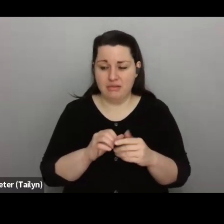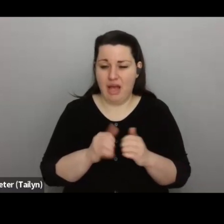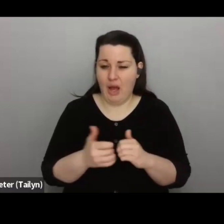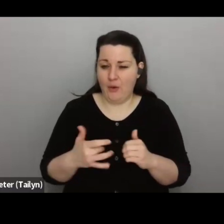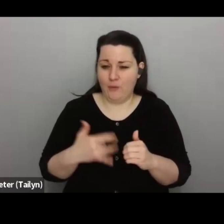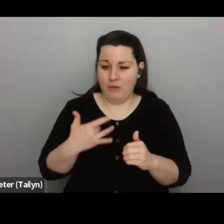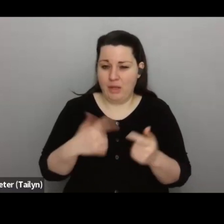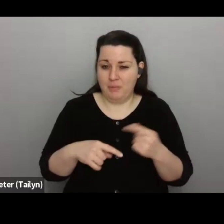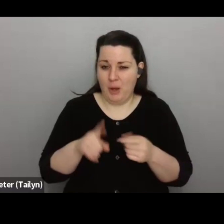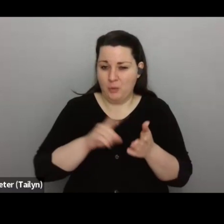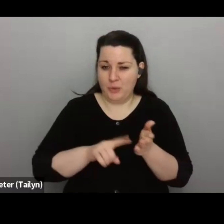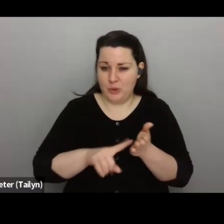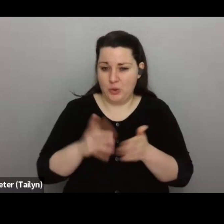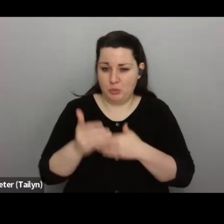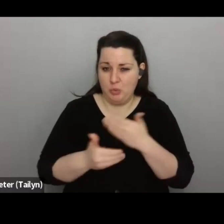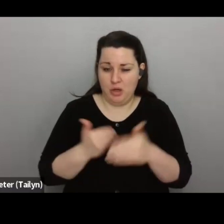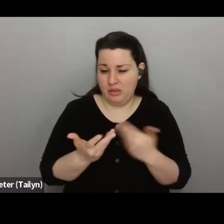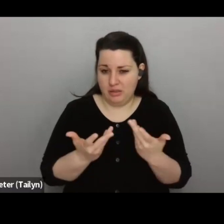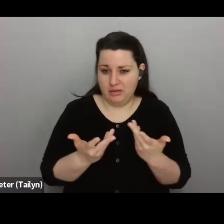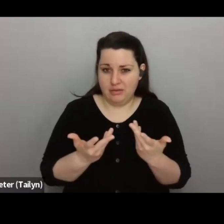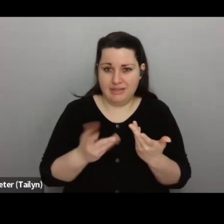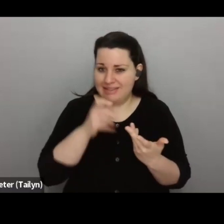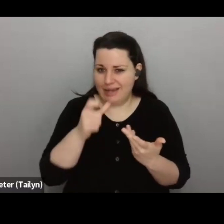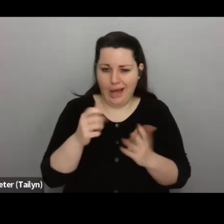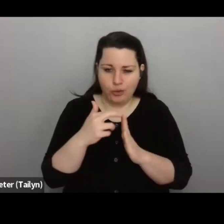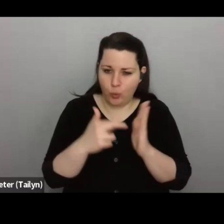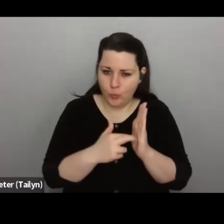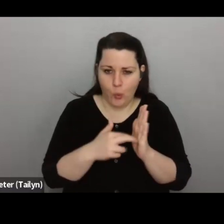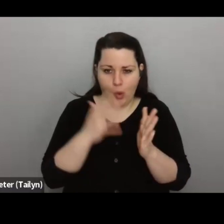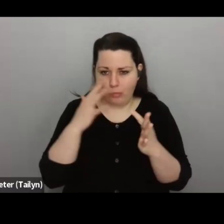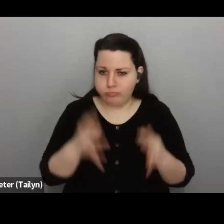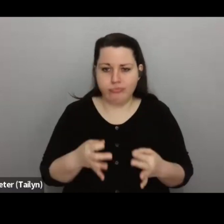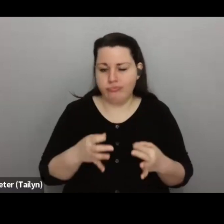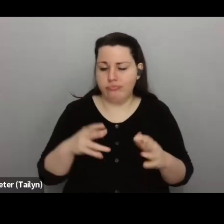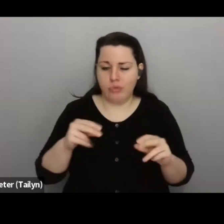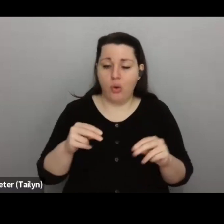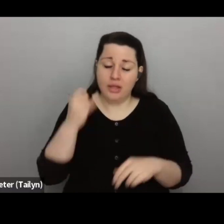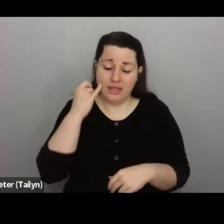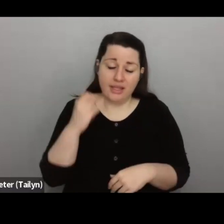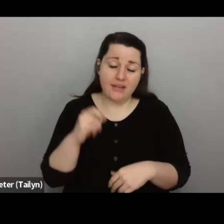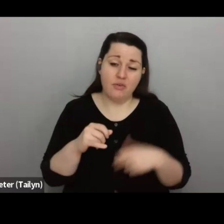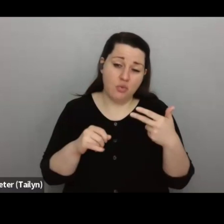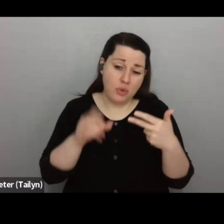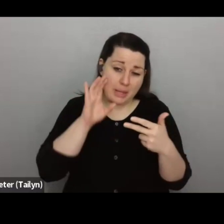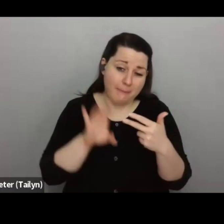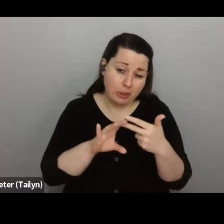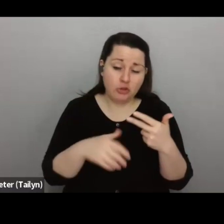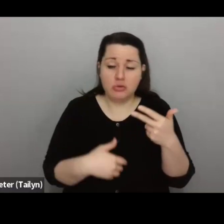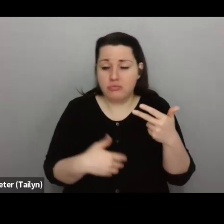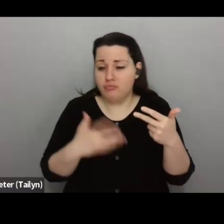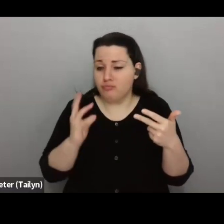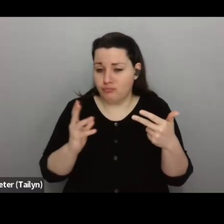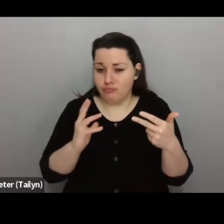research process so far. It's not a set rule. If you only find 3 images, that's fine.